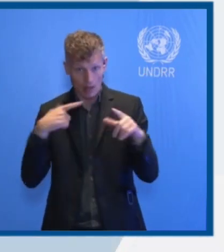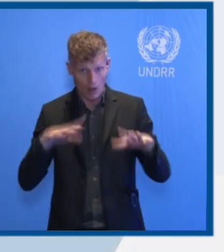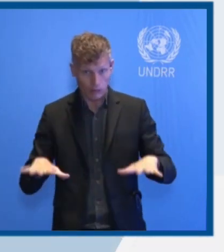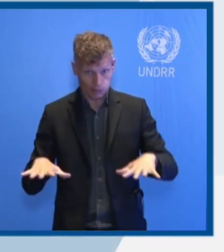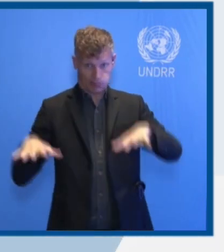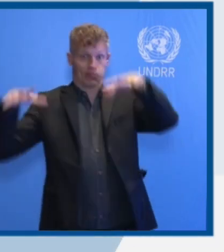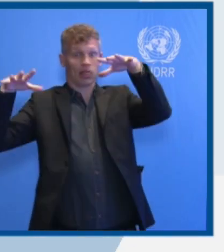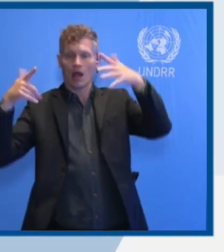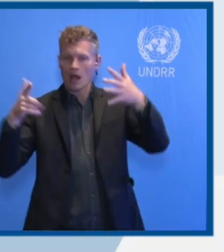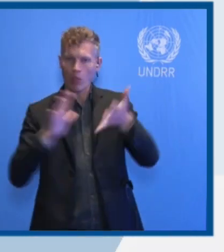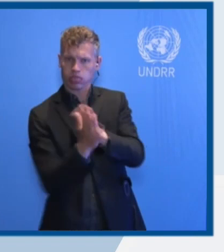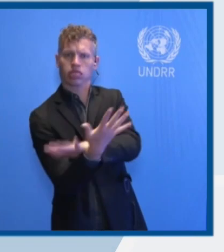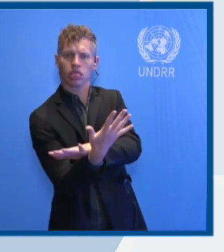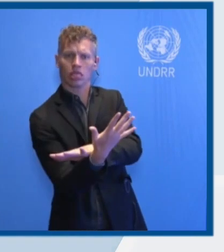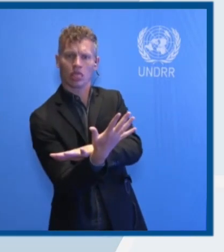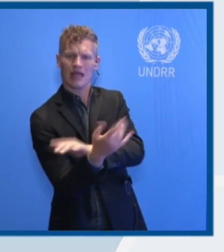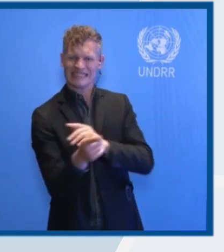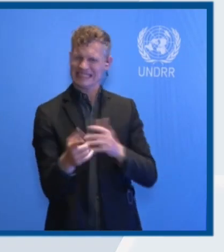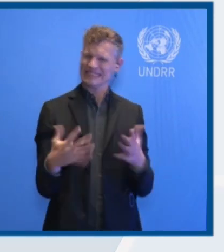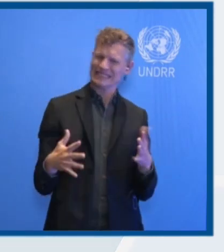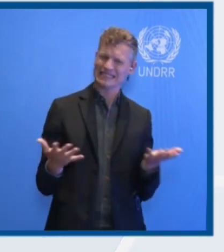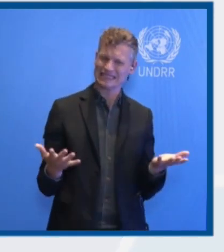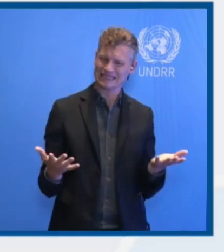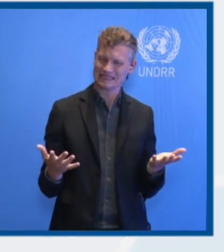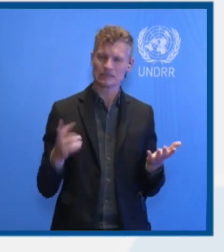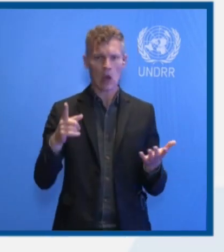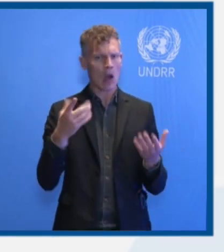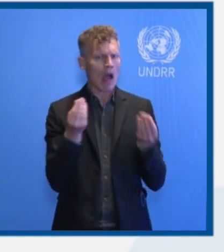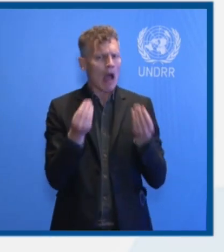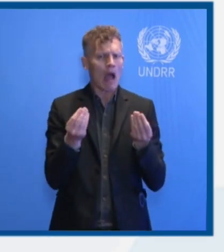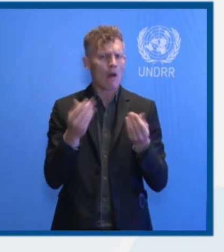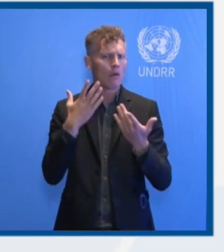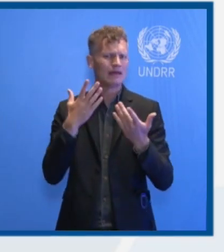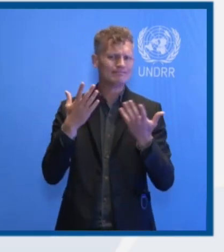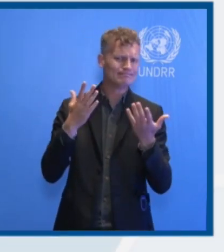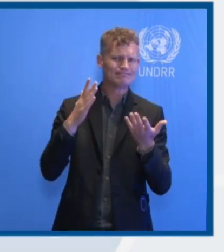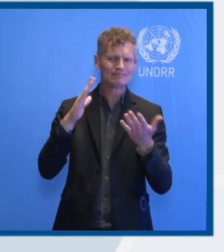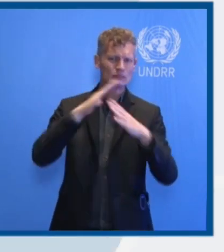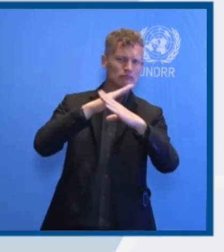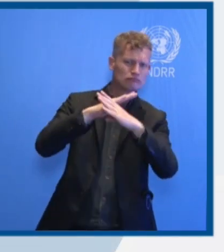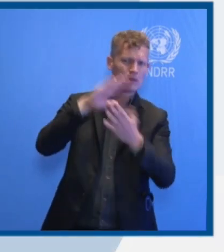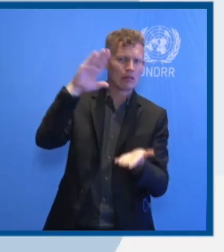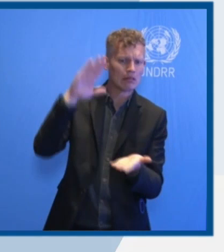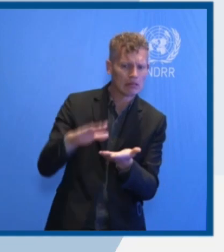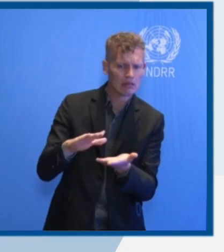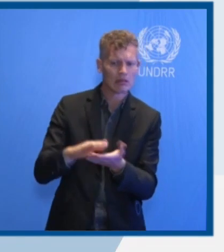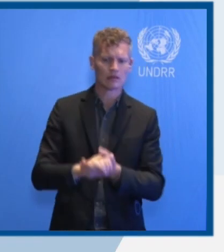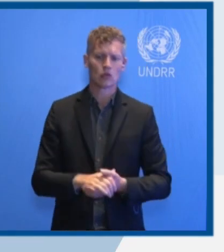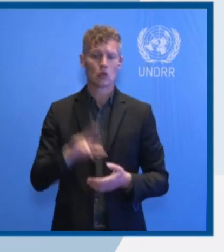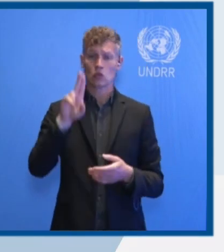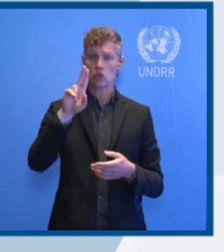these cascading risks, UNEP worked with local farming cooperatives to include sustainable